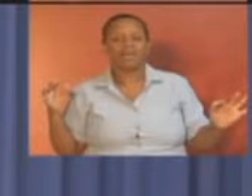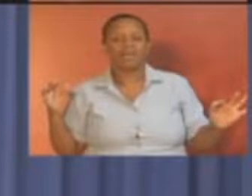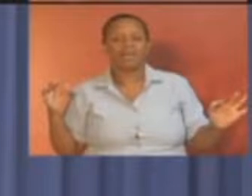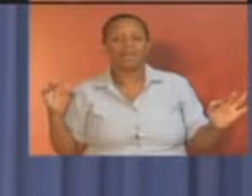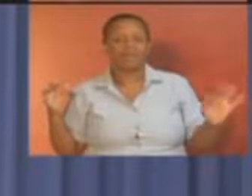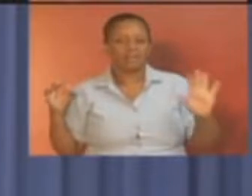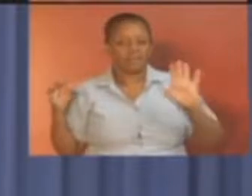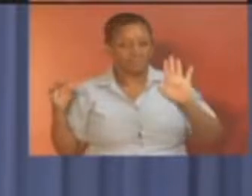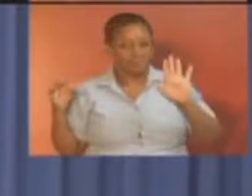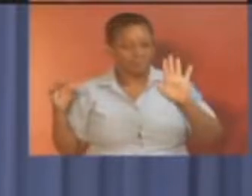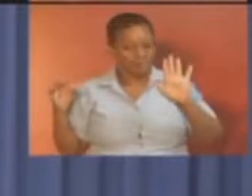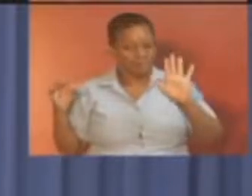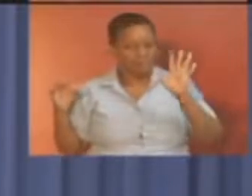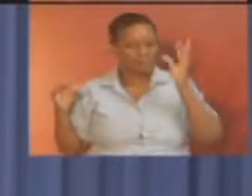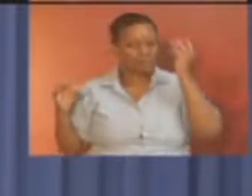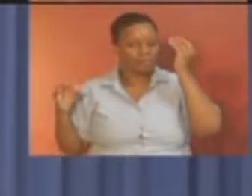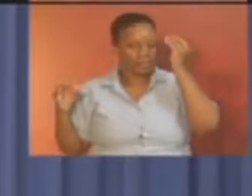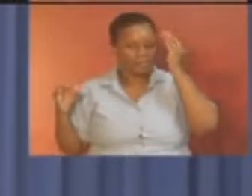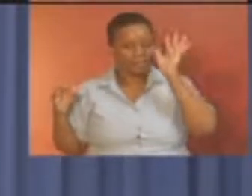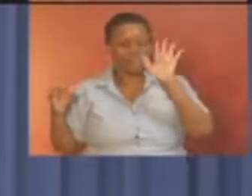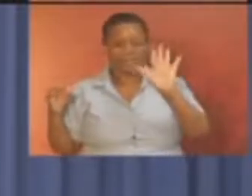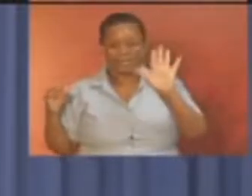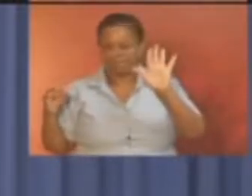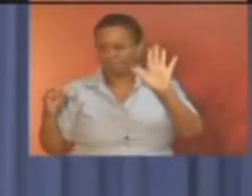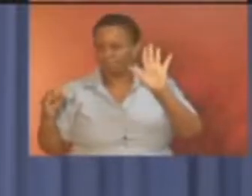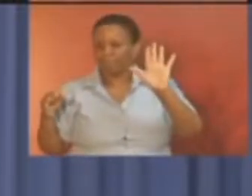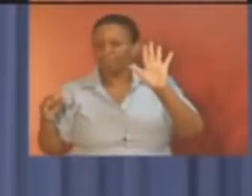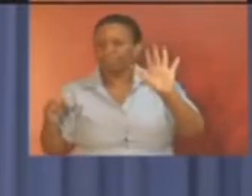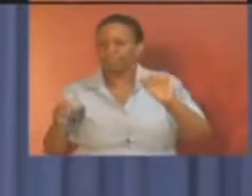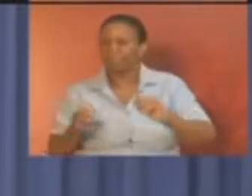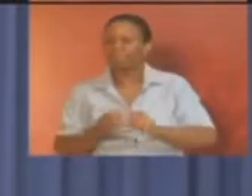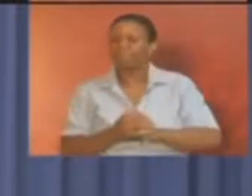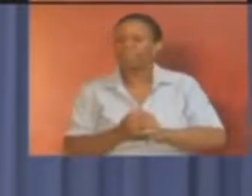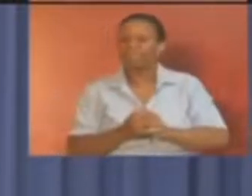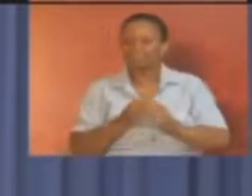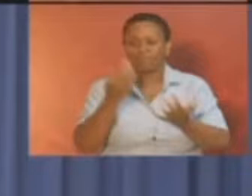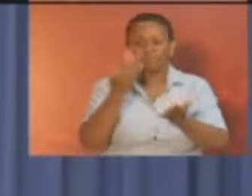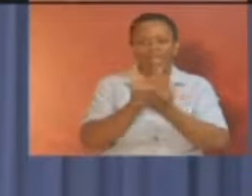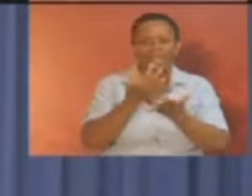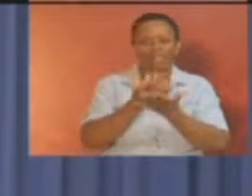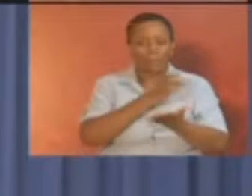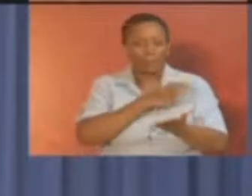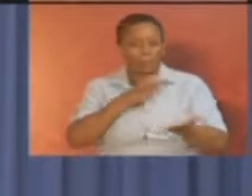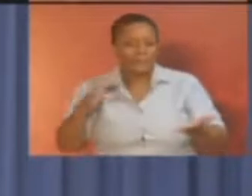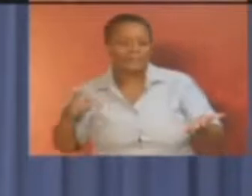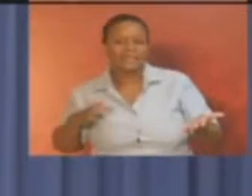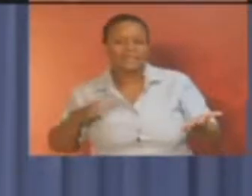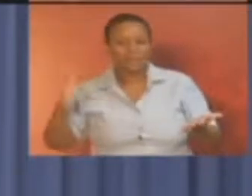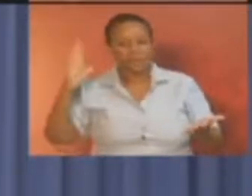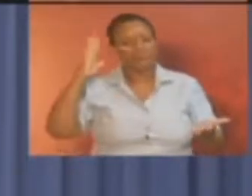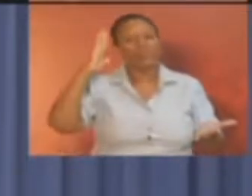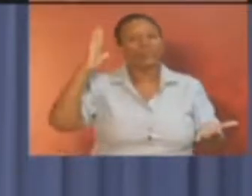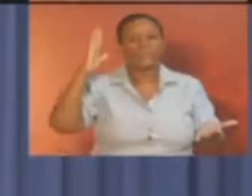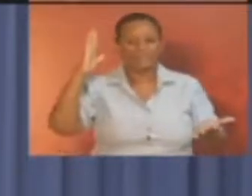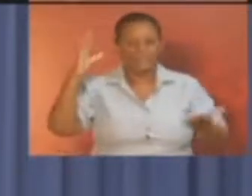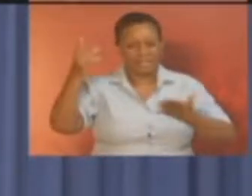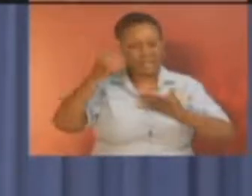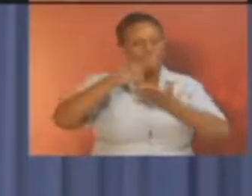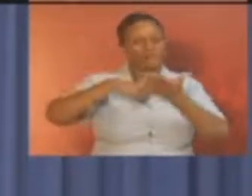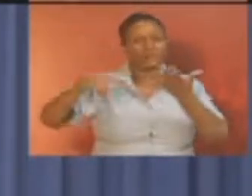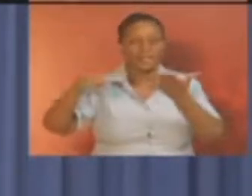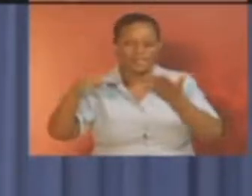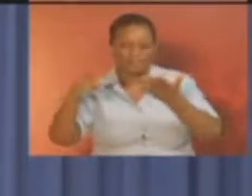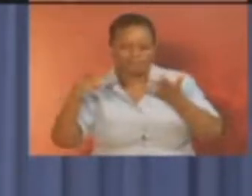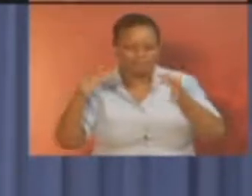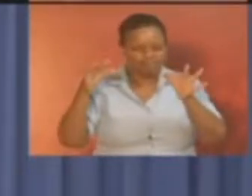So the Minister of Finance will provide some assistance, and he will give the details, and with him, working along, will be the